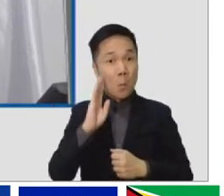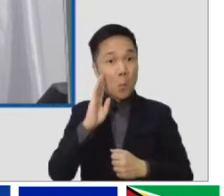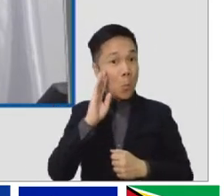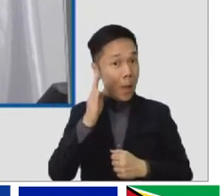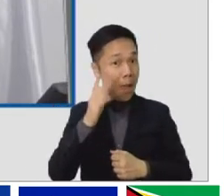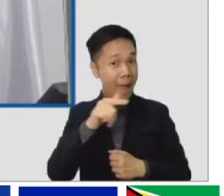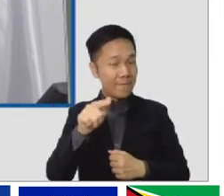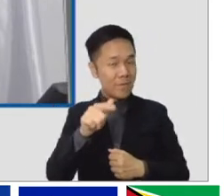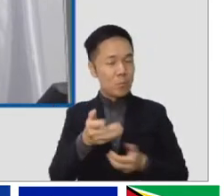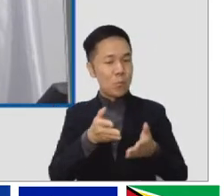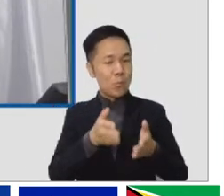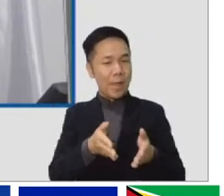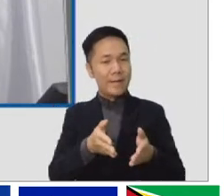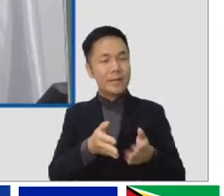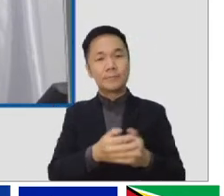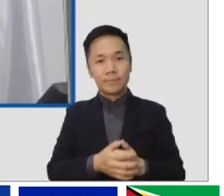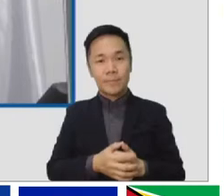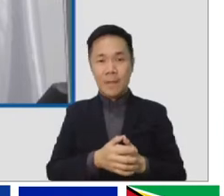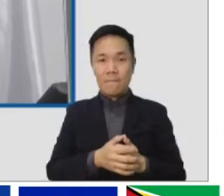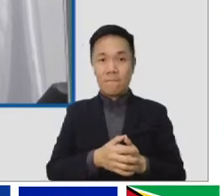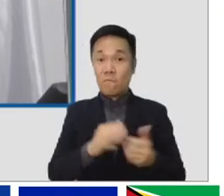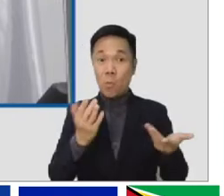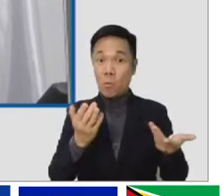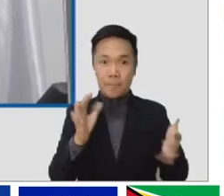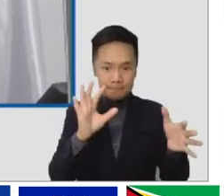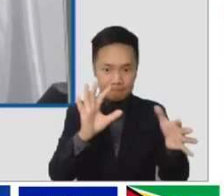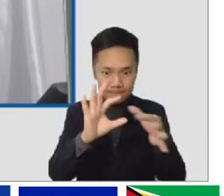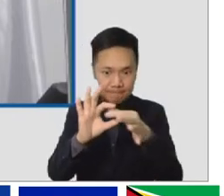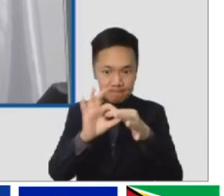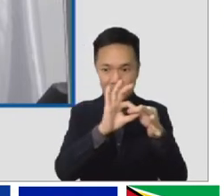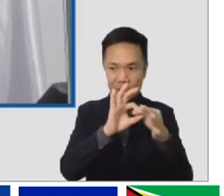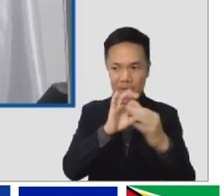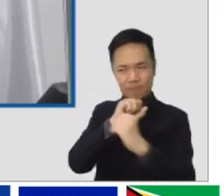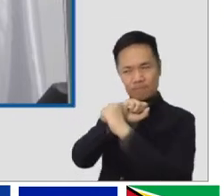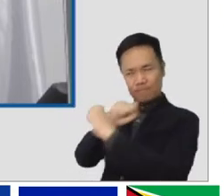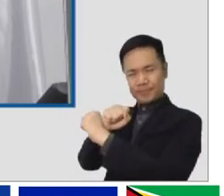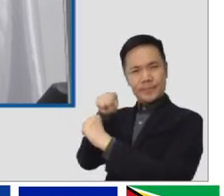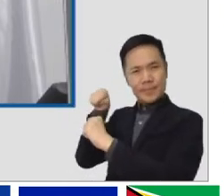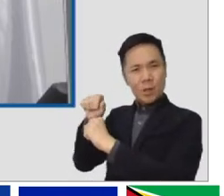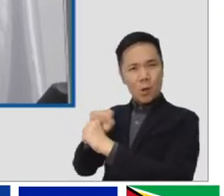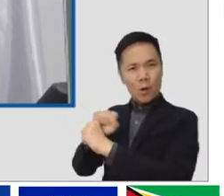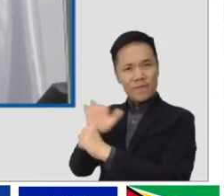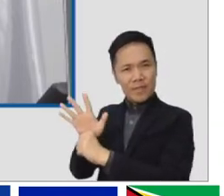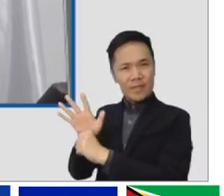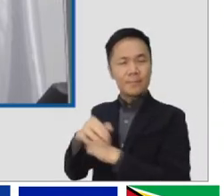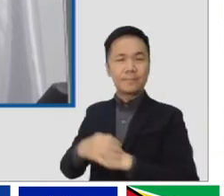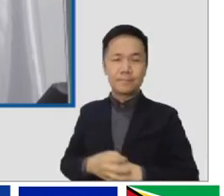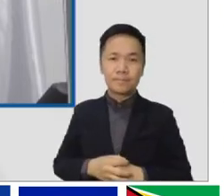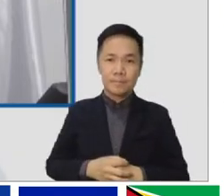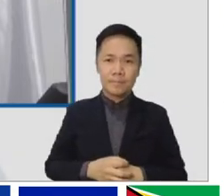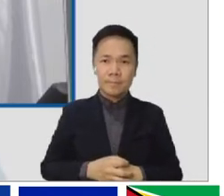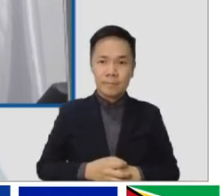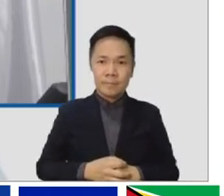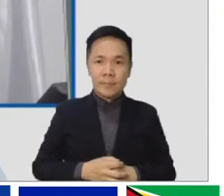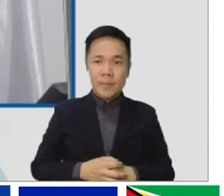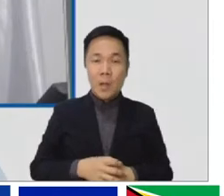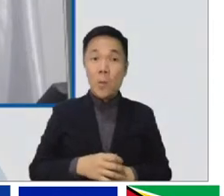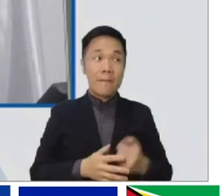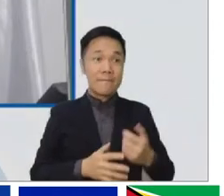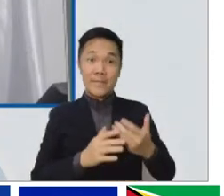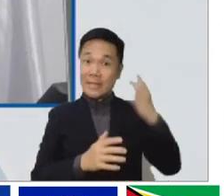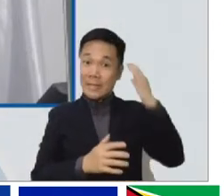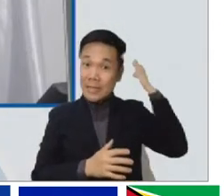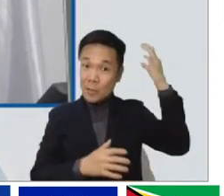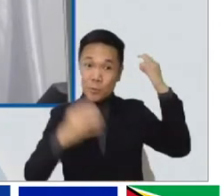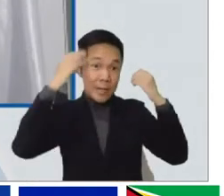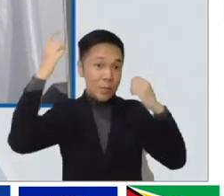be united against coronavirus. We adopted this through the different heads of states, and